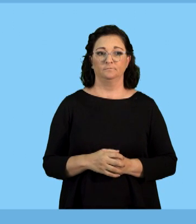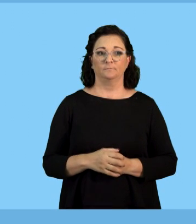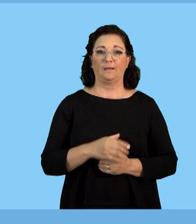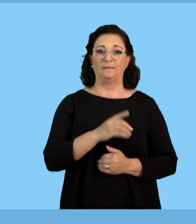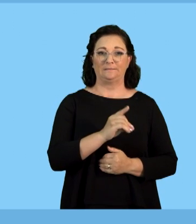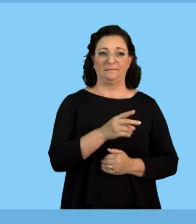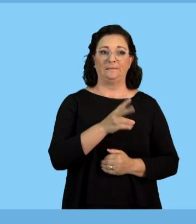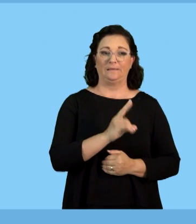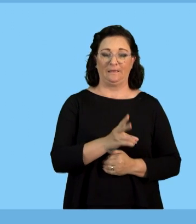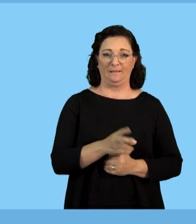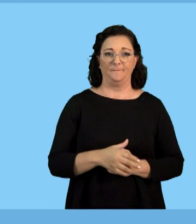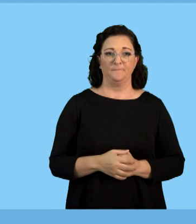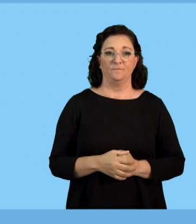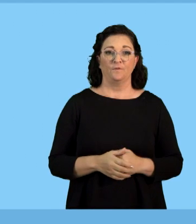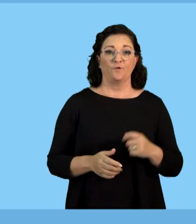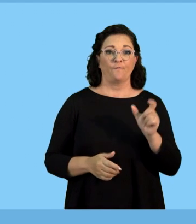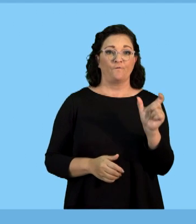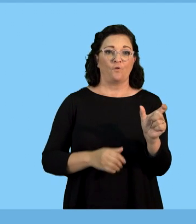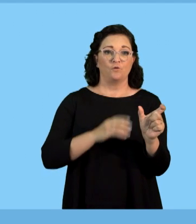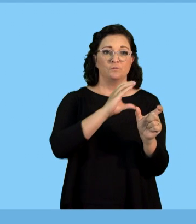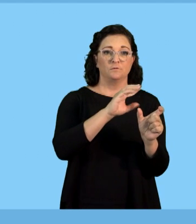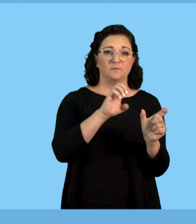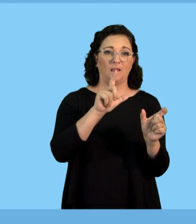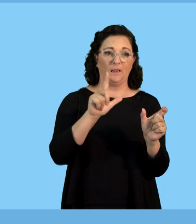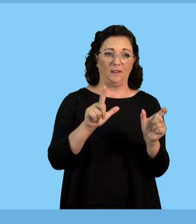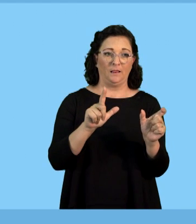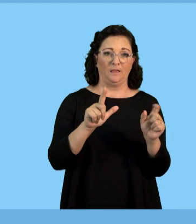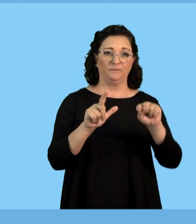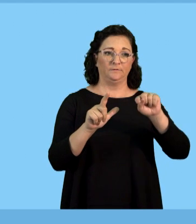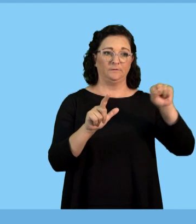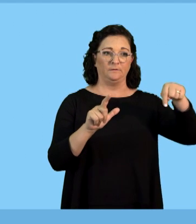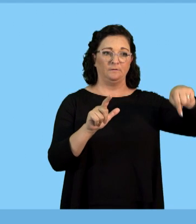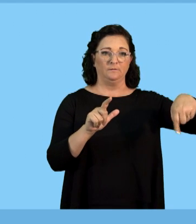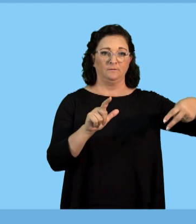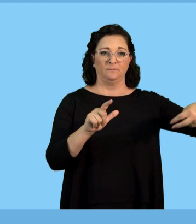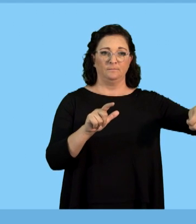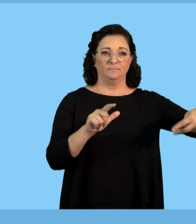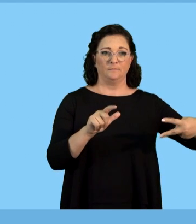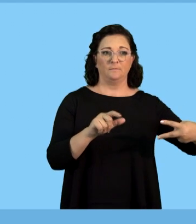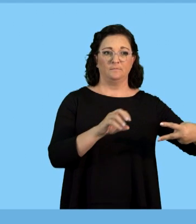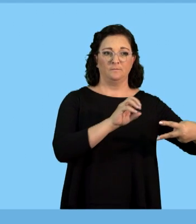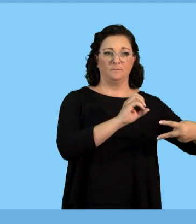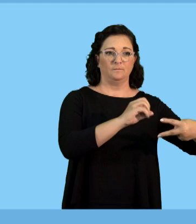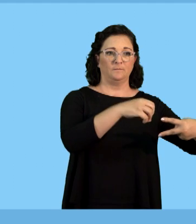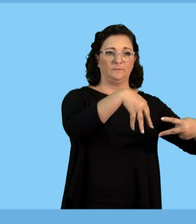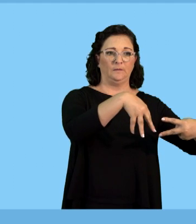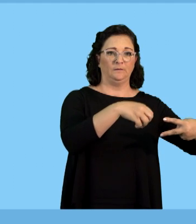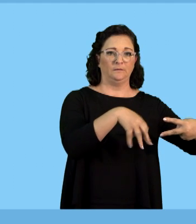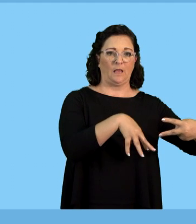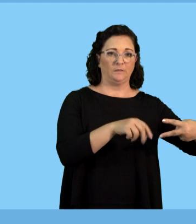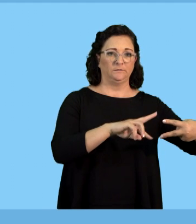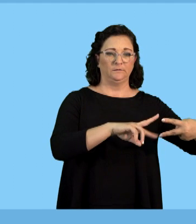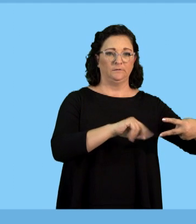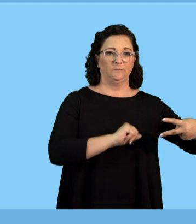And then D, again from the cell, once it gets to this part, it breaks into